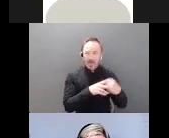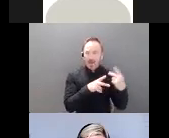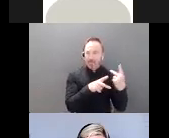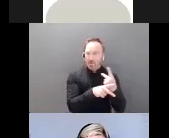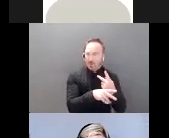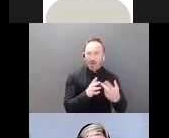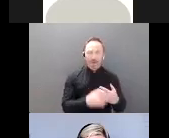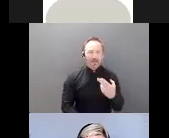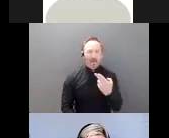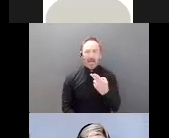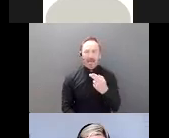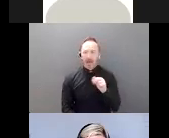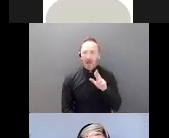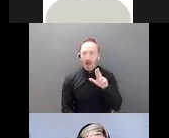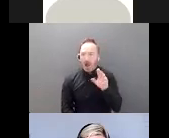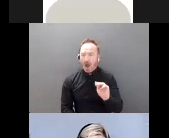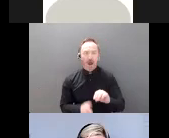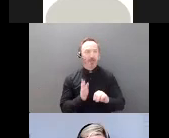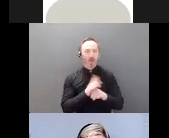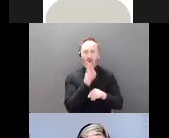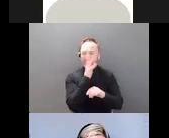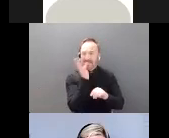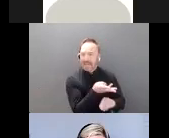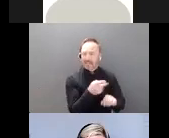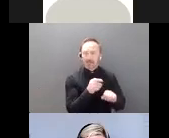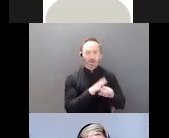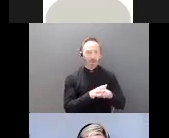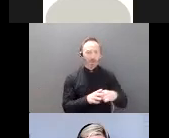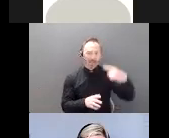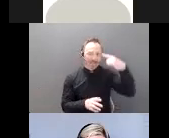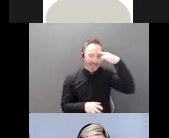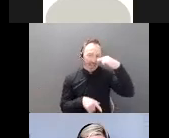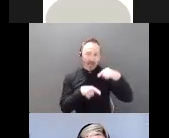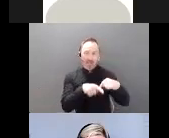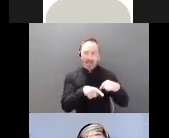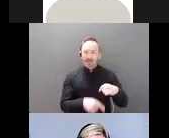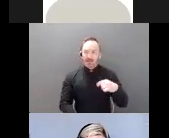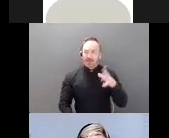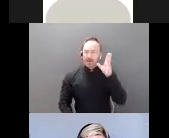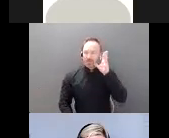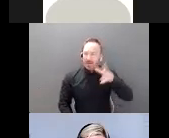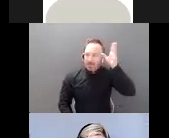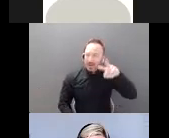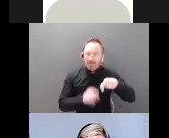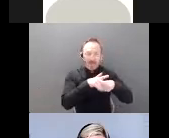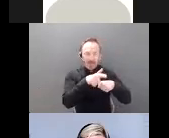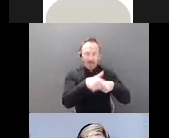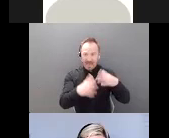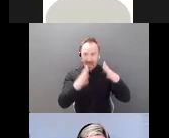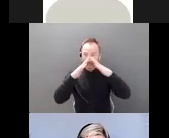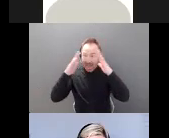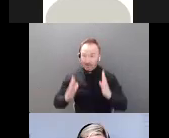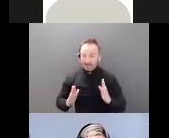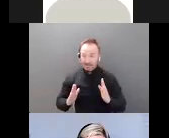neglect, right? How do we think about this grandparent and grandparents moving into this home where, mom is